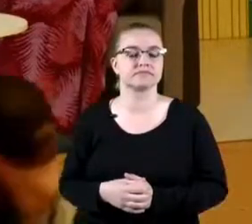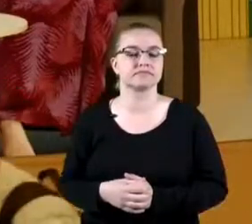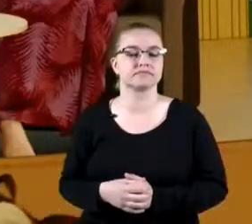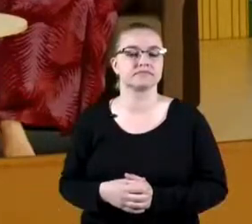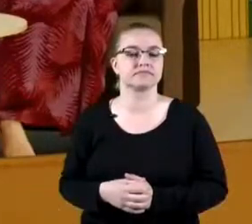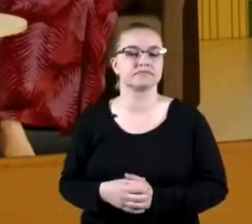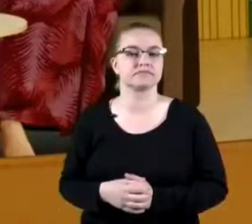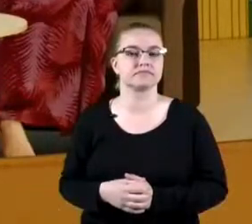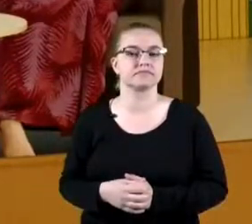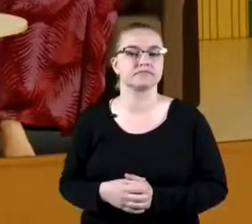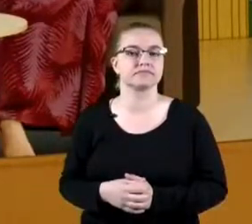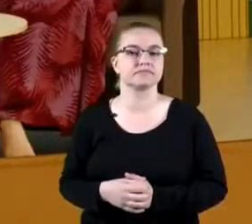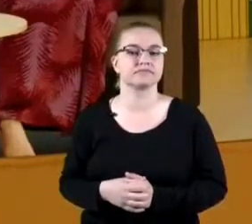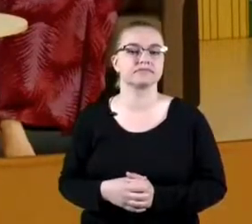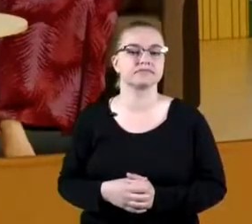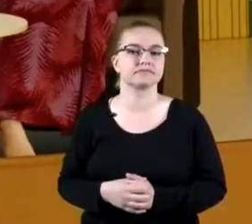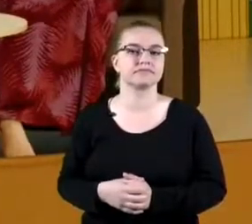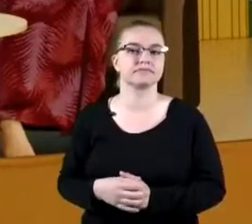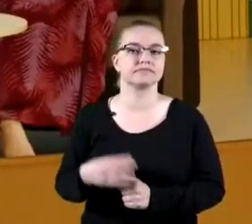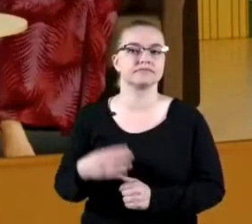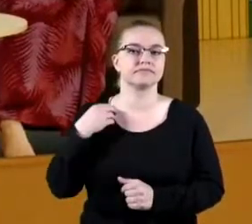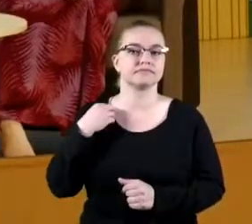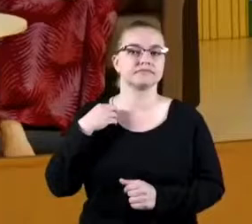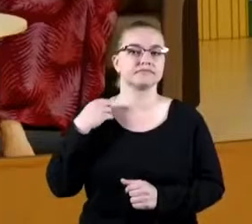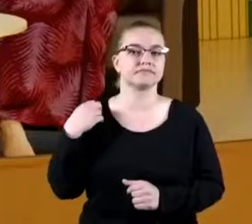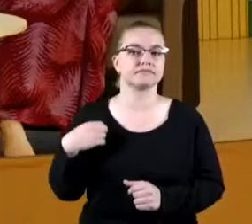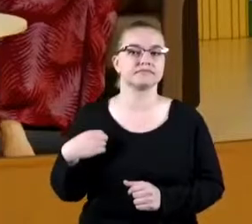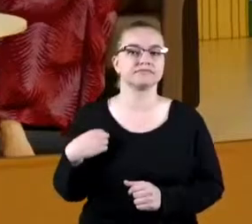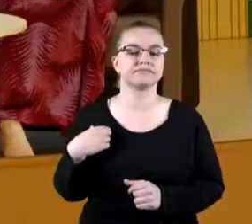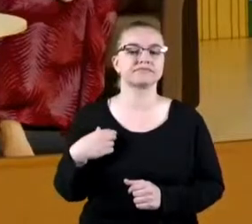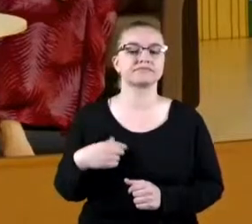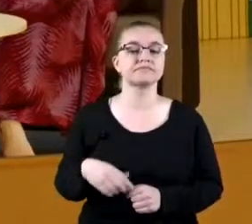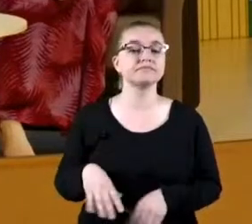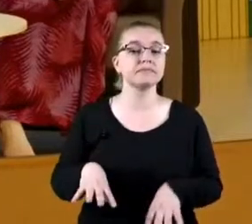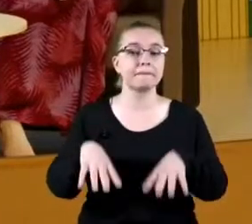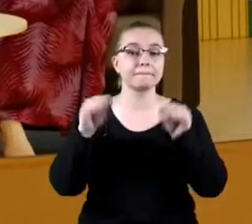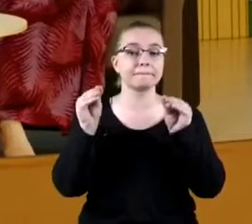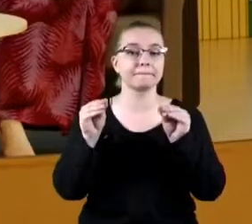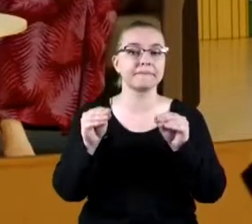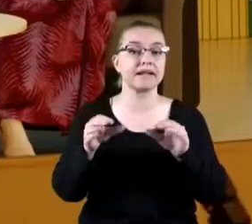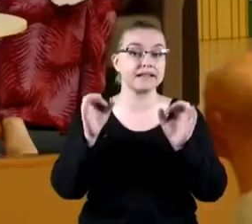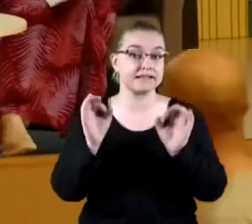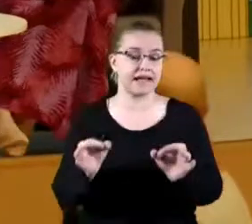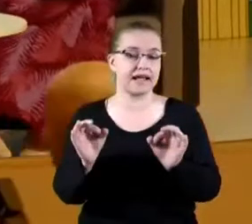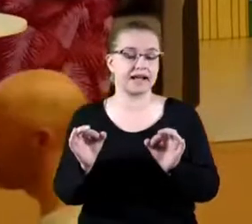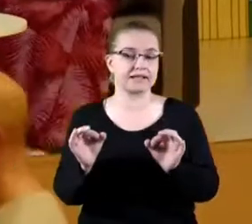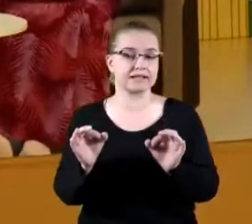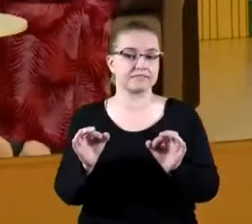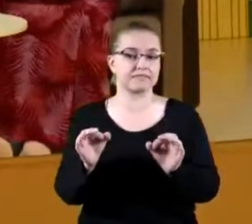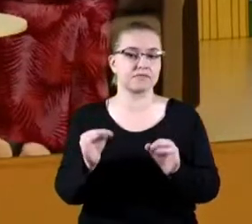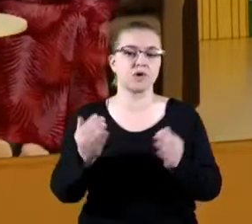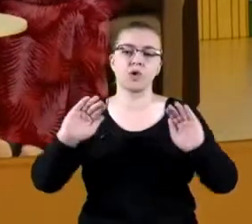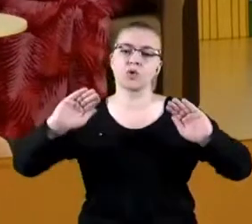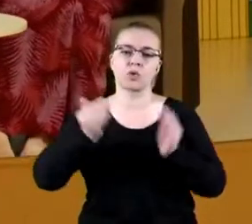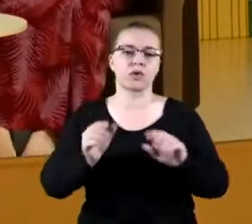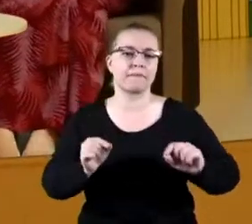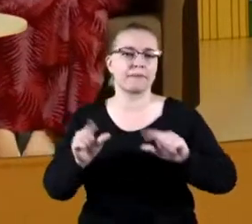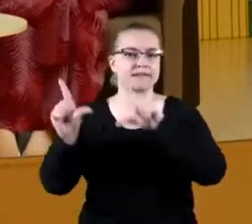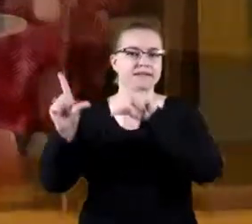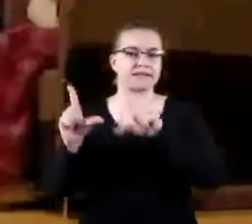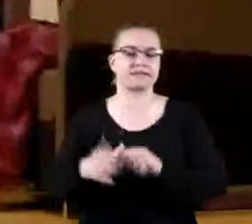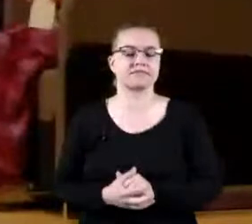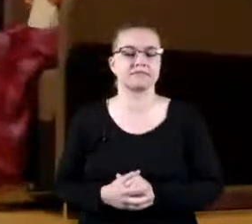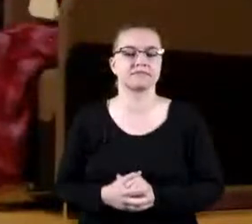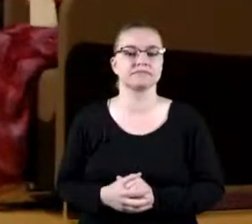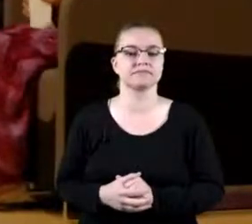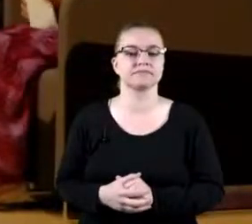Hola. All right, so we will start the panel with a short presentation of the